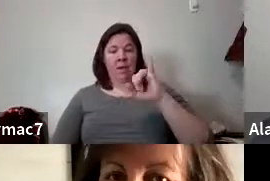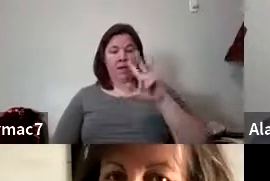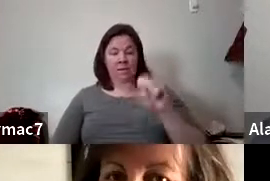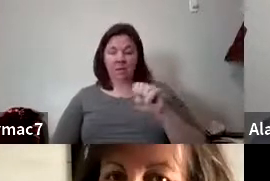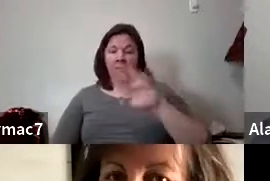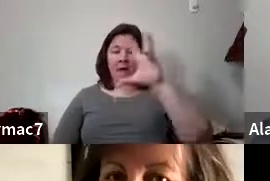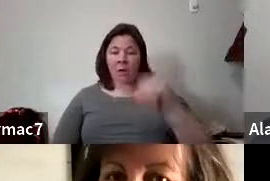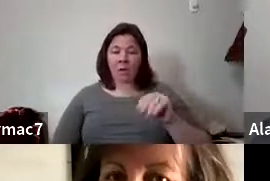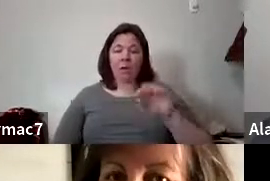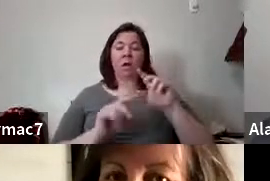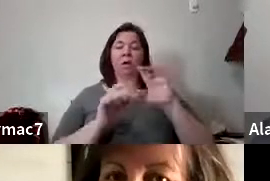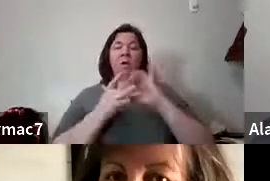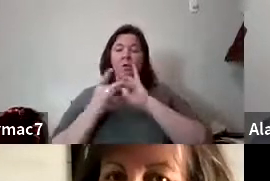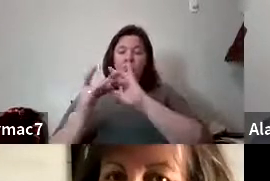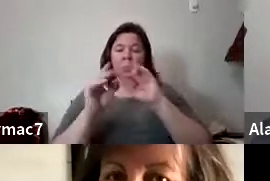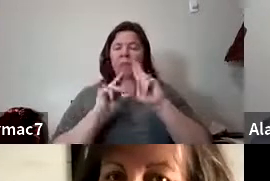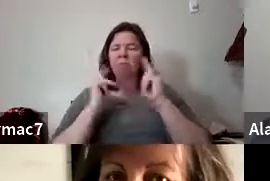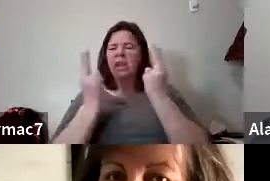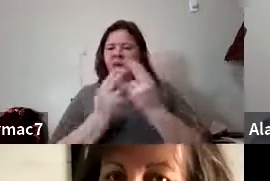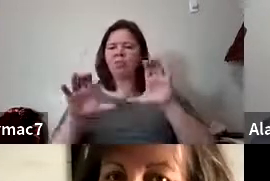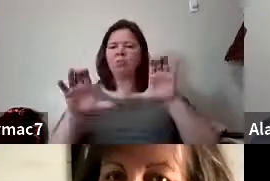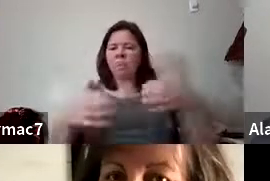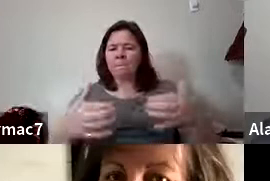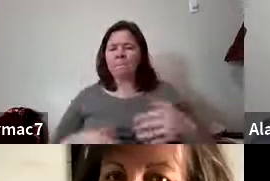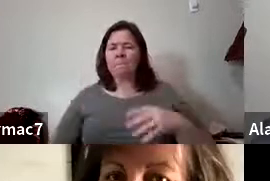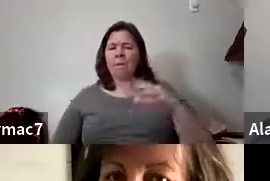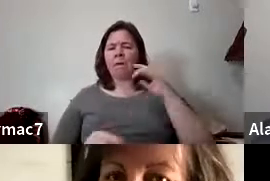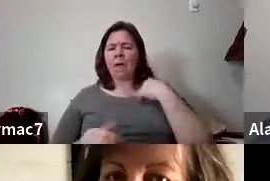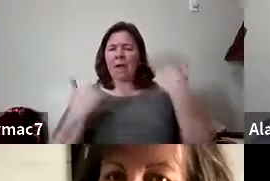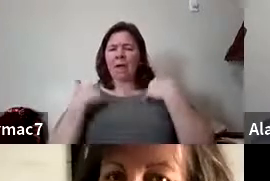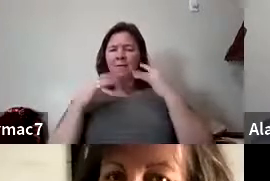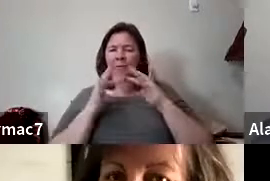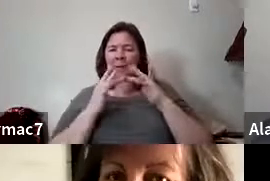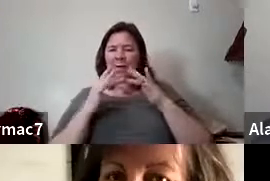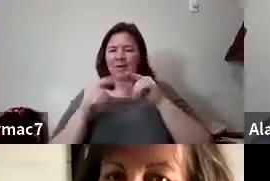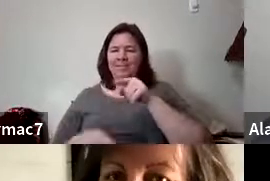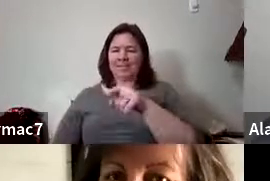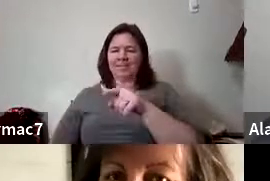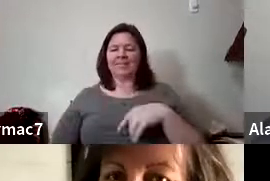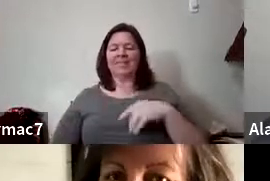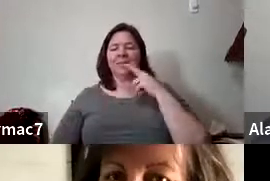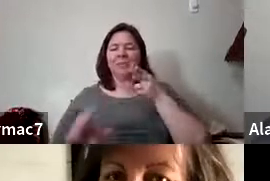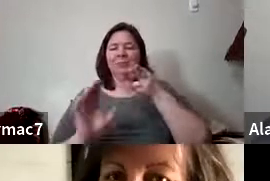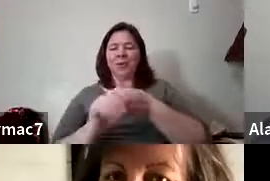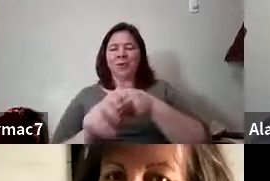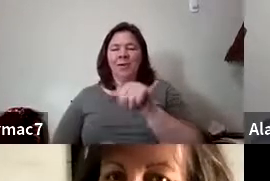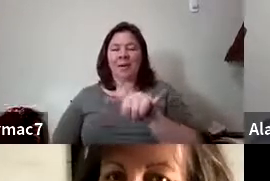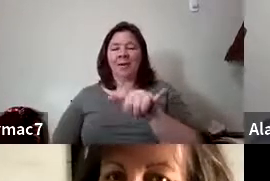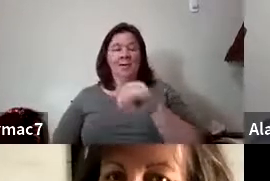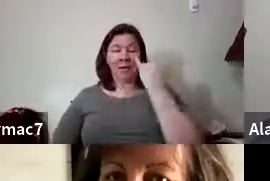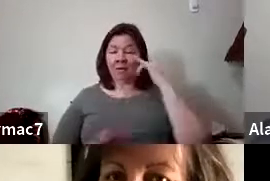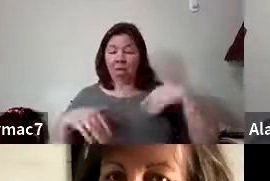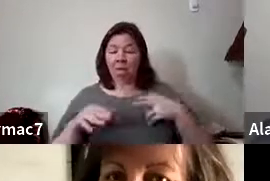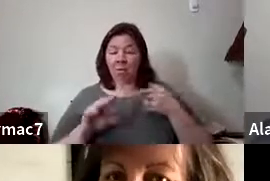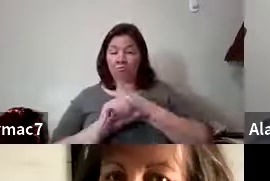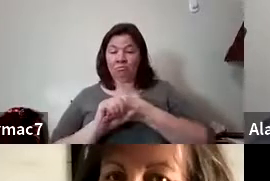I'm always posting upcoming webinars. So be sure to join that. If you are not on the group yet, it's